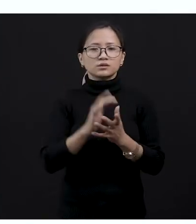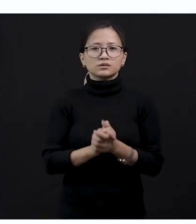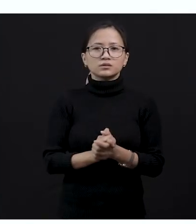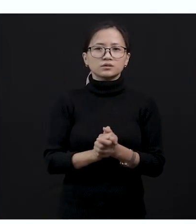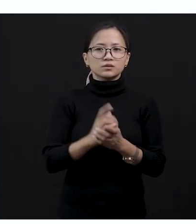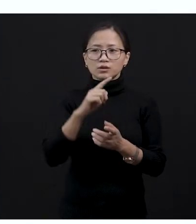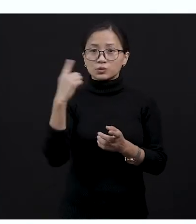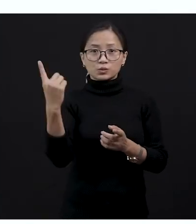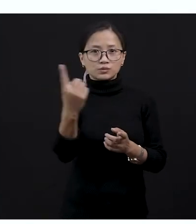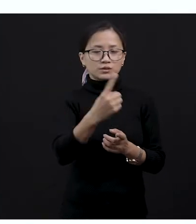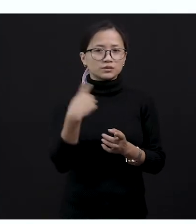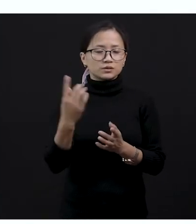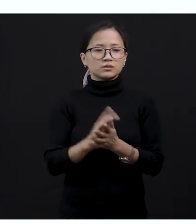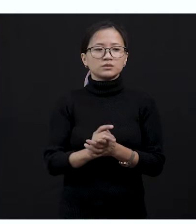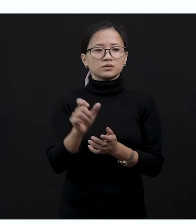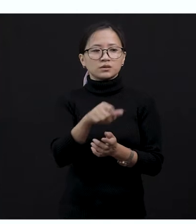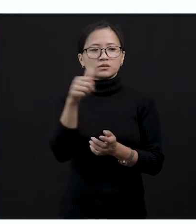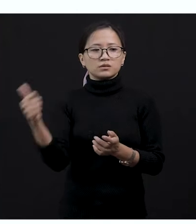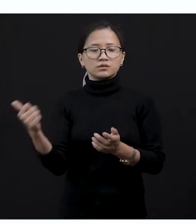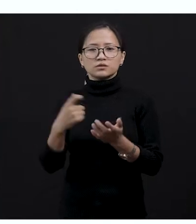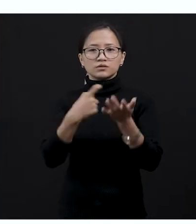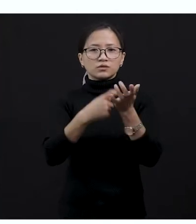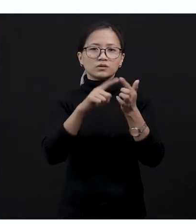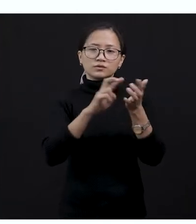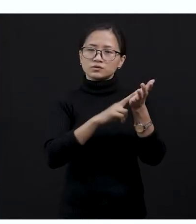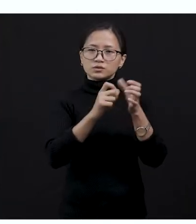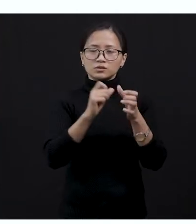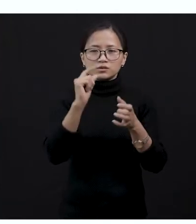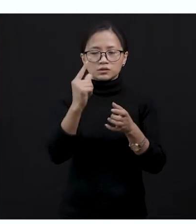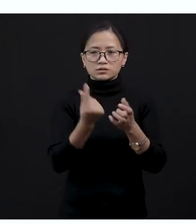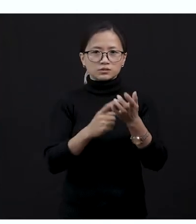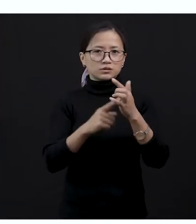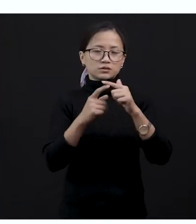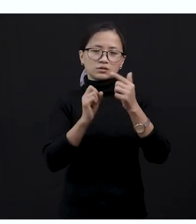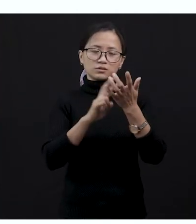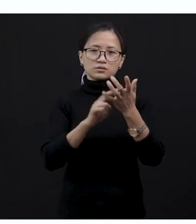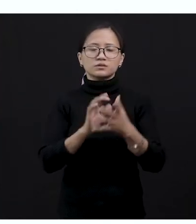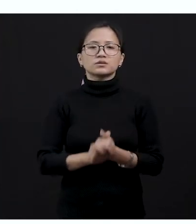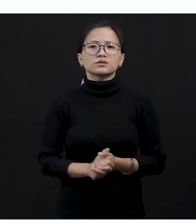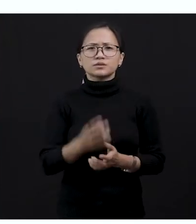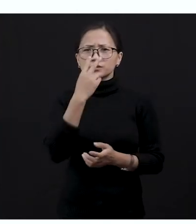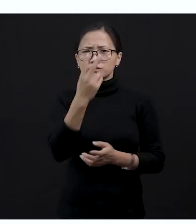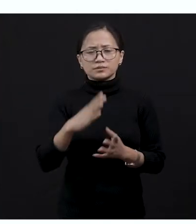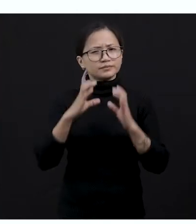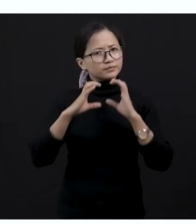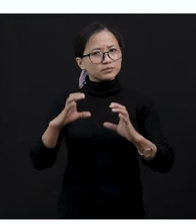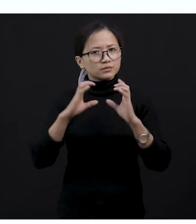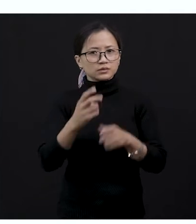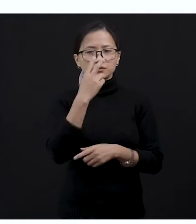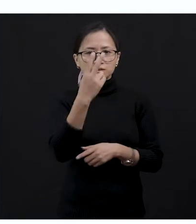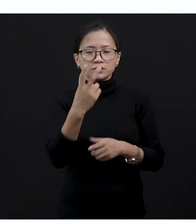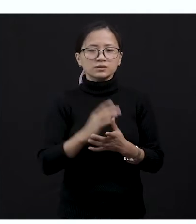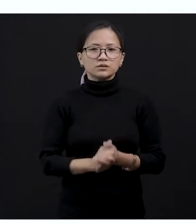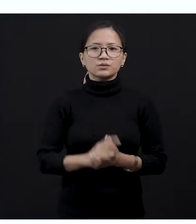the rotation and the other one is revolution, okay? So look carefully. One